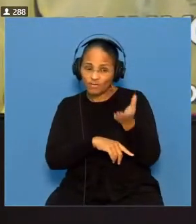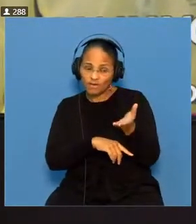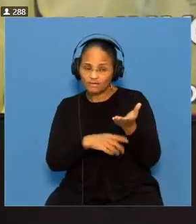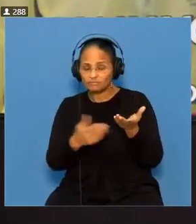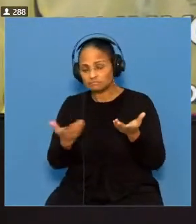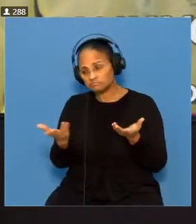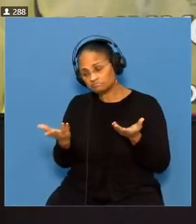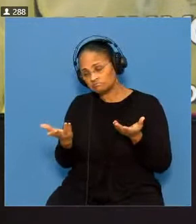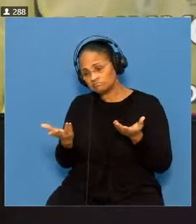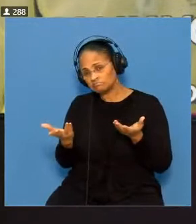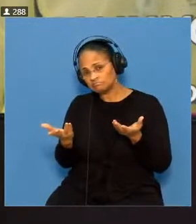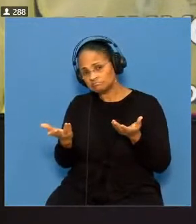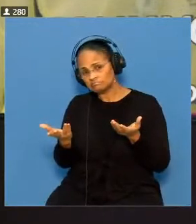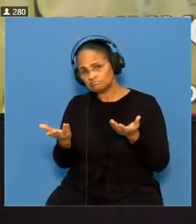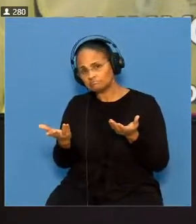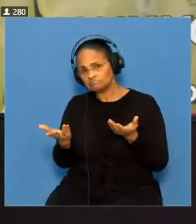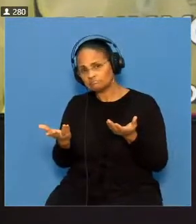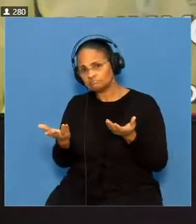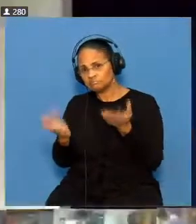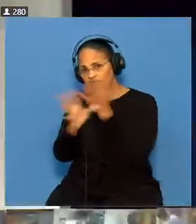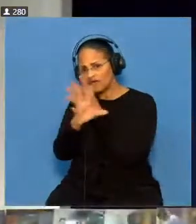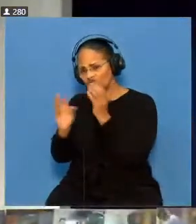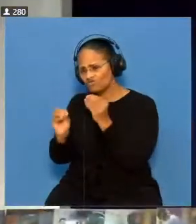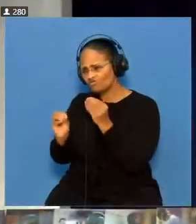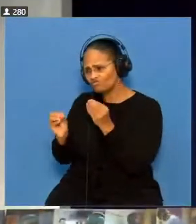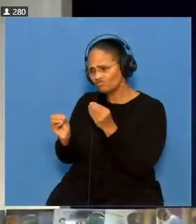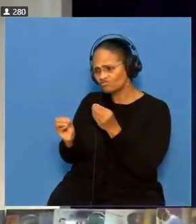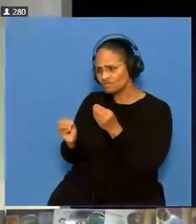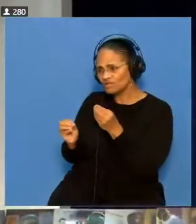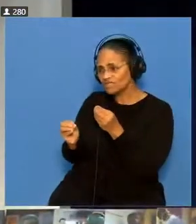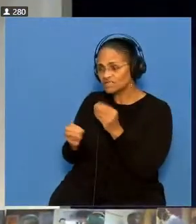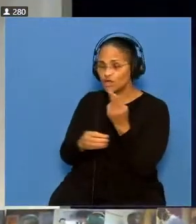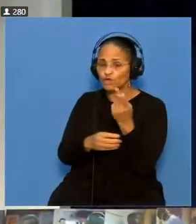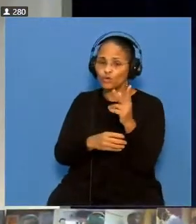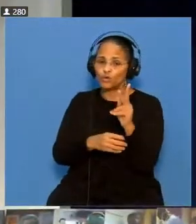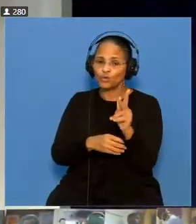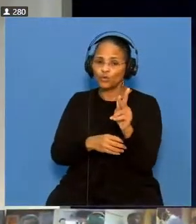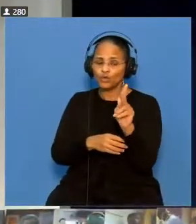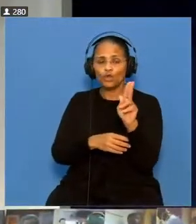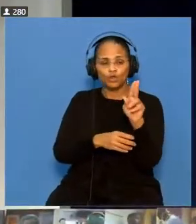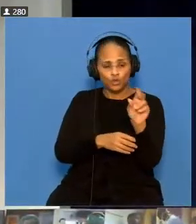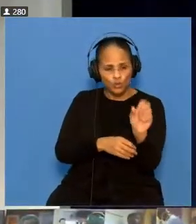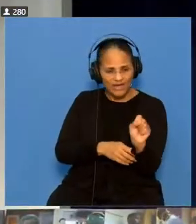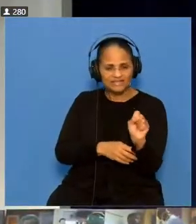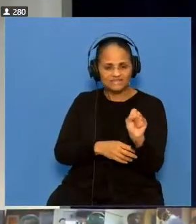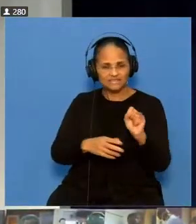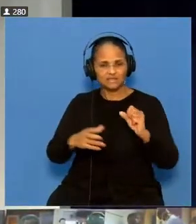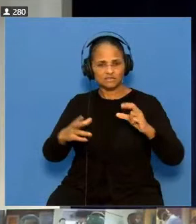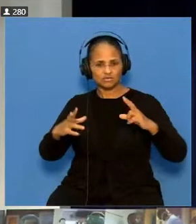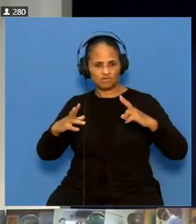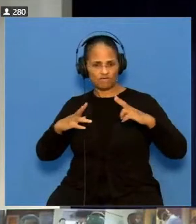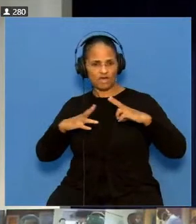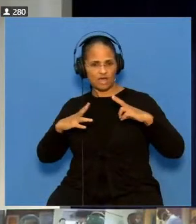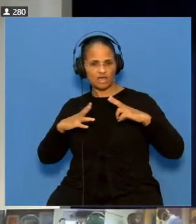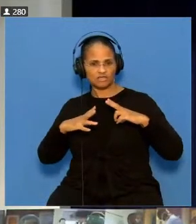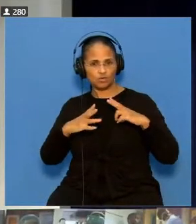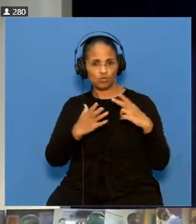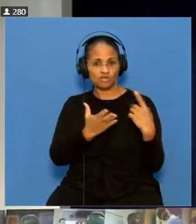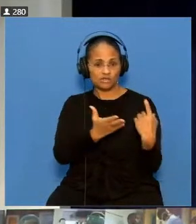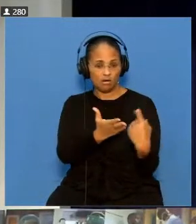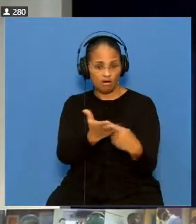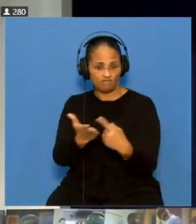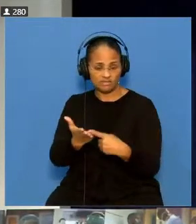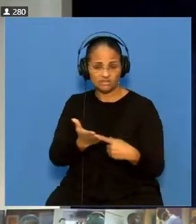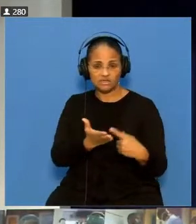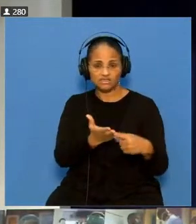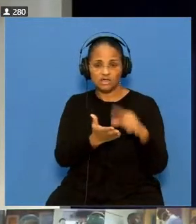I have. You want me to address? Yes, please. I'm 'Cause happy to do so. know. The U.S. Consul General, I think, is off island on vacation. There was a conversation in regards to that,